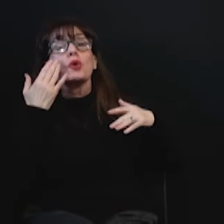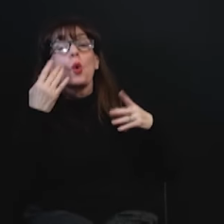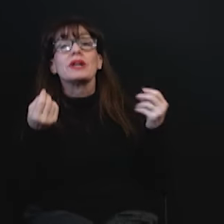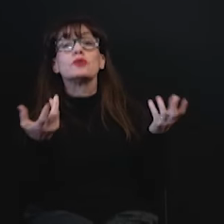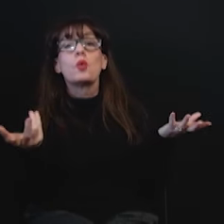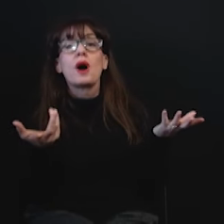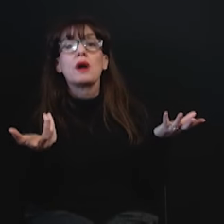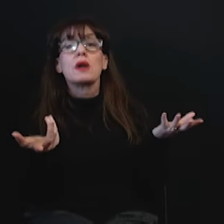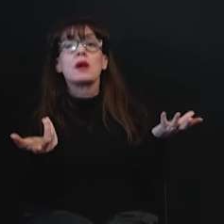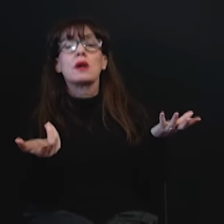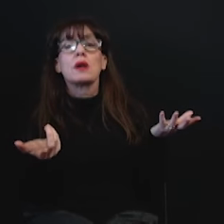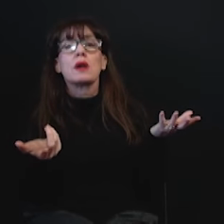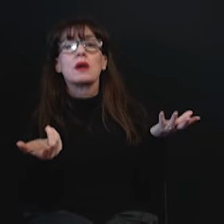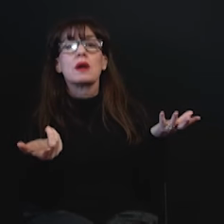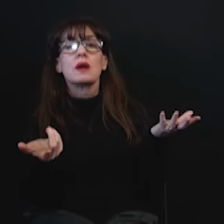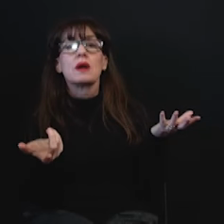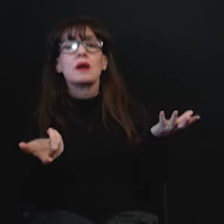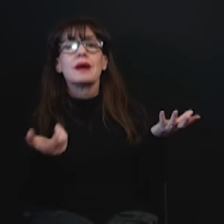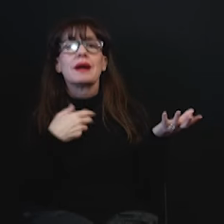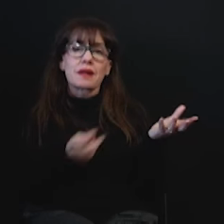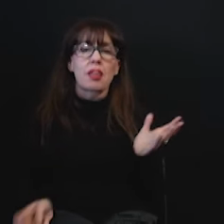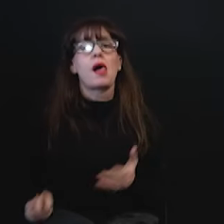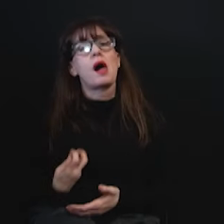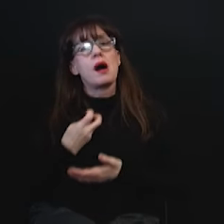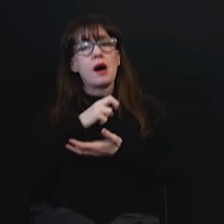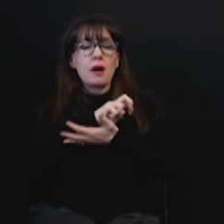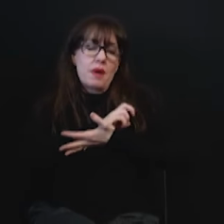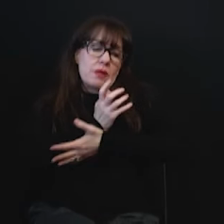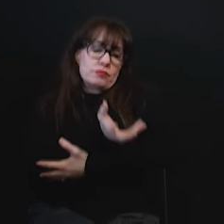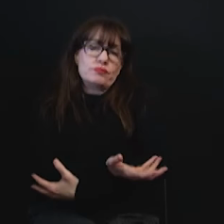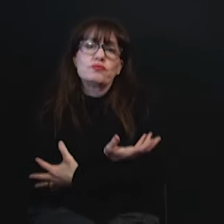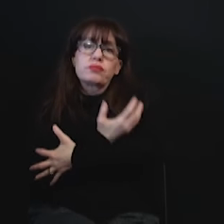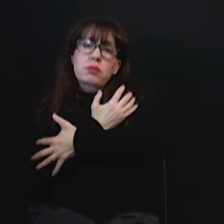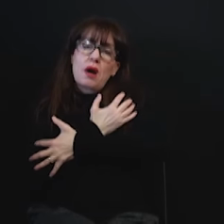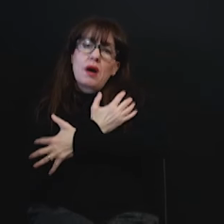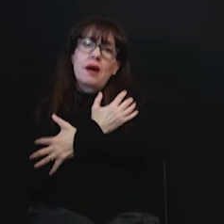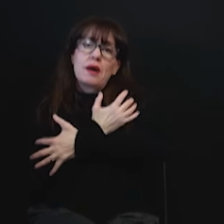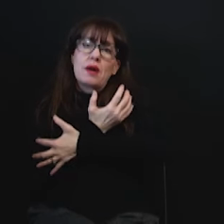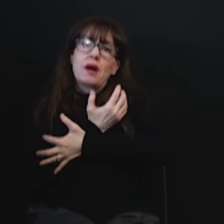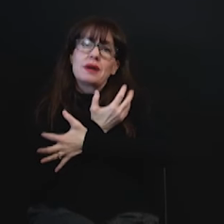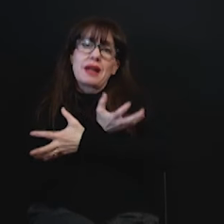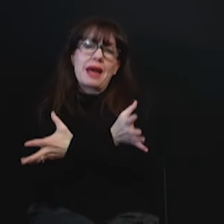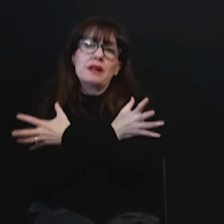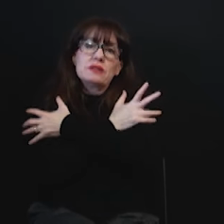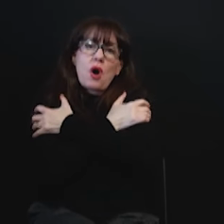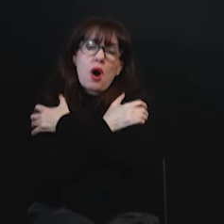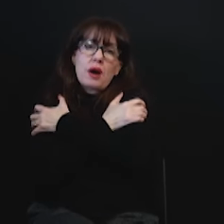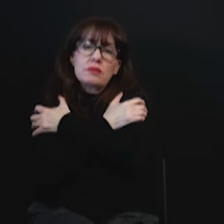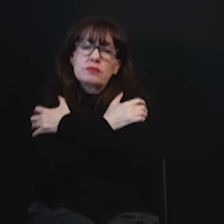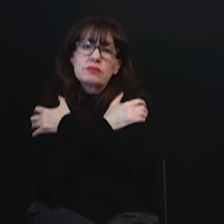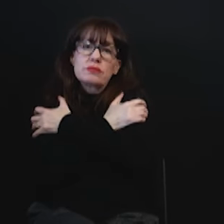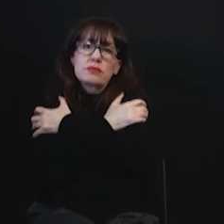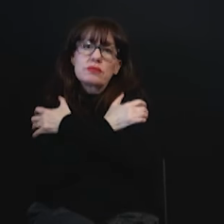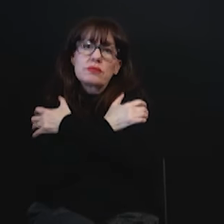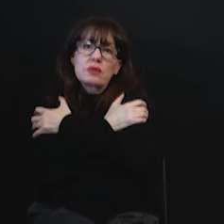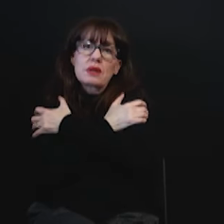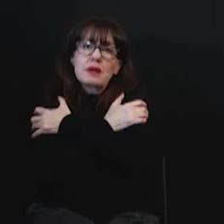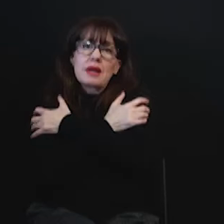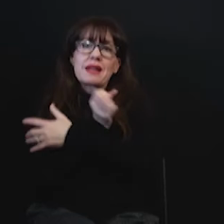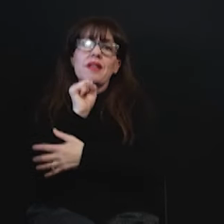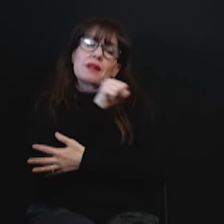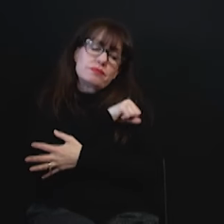instead? He climbed right up into my arms. And he held on to me as tight as he's ever held on to me, and buried